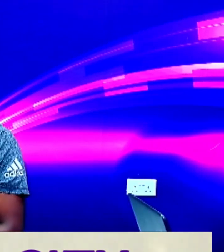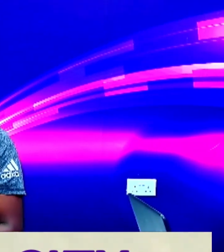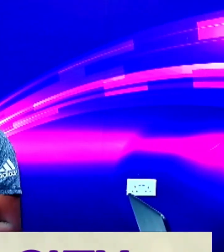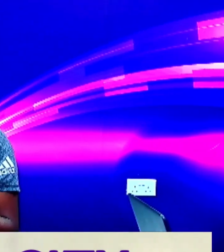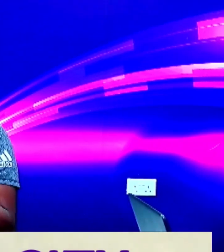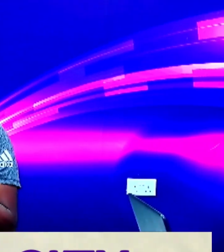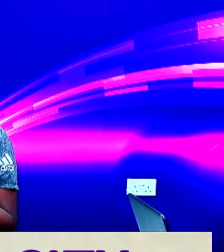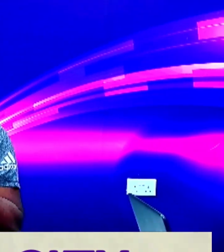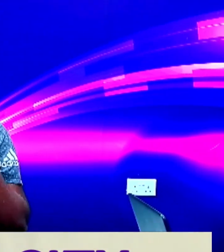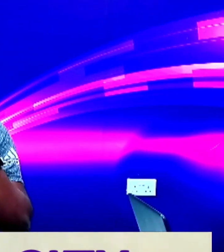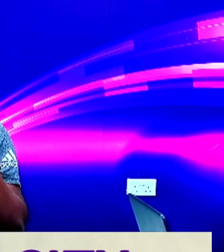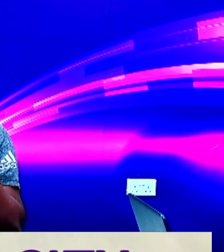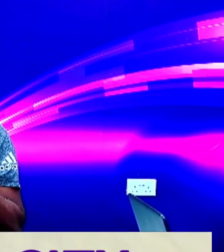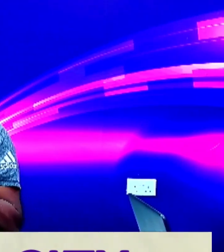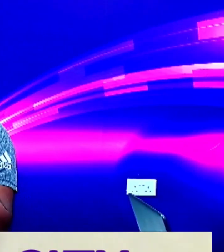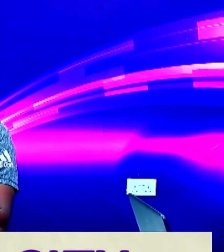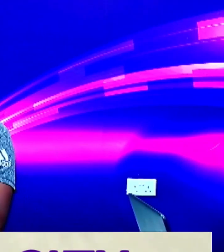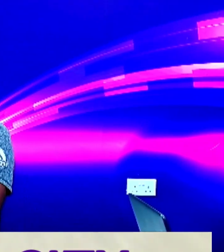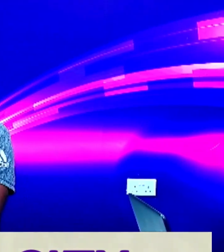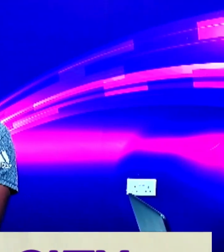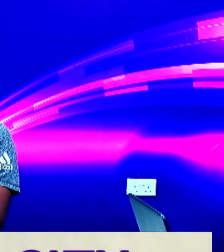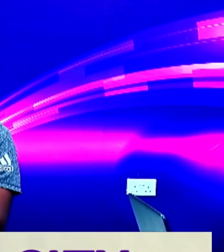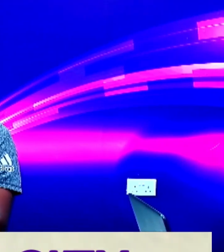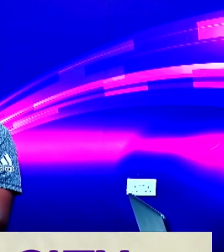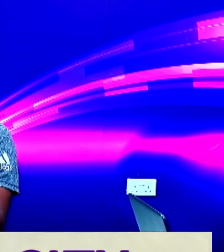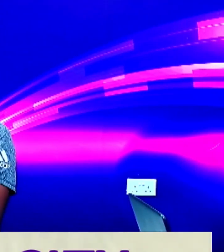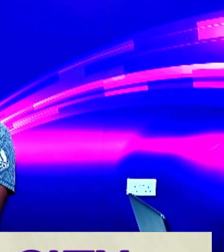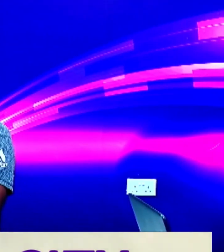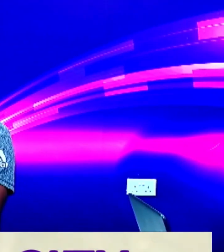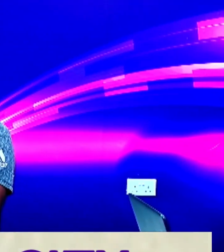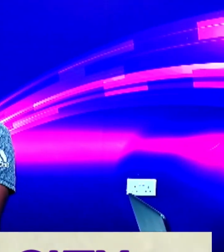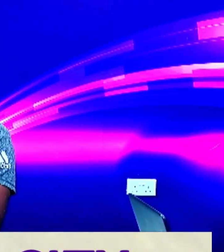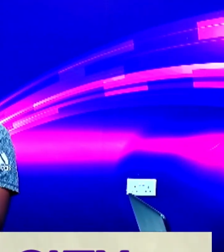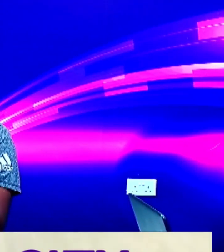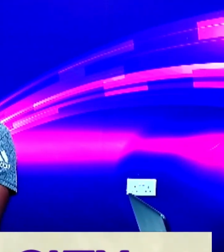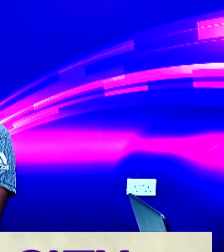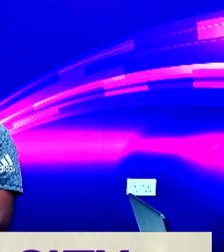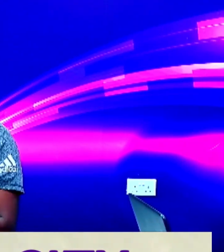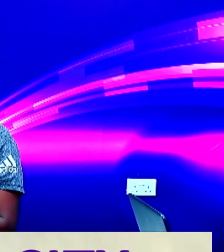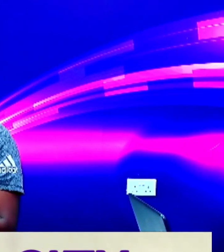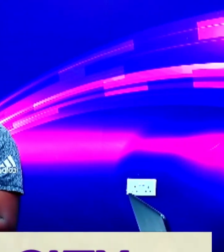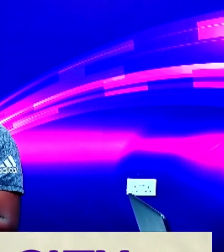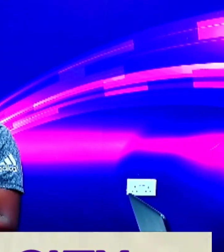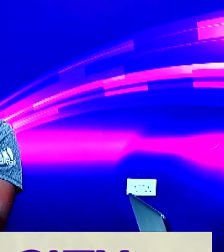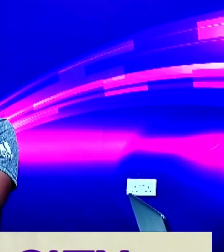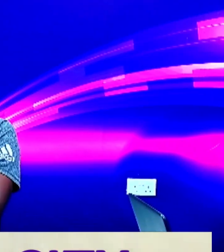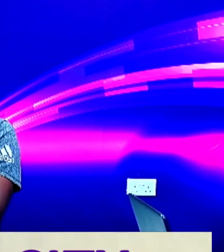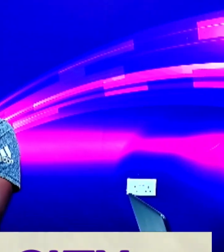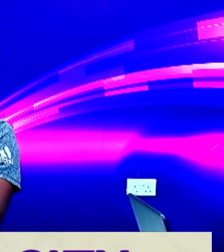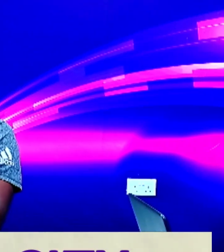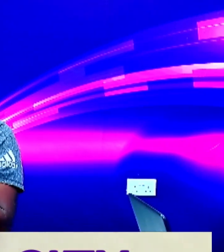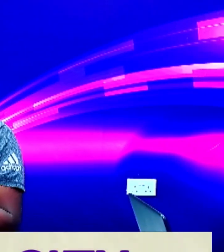Thank you very much, Felix. Honestly, today is the final day for the Kenyan secondary school